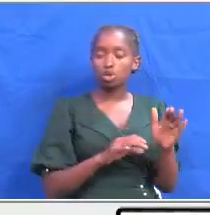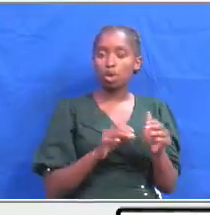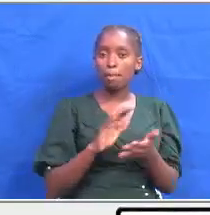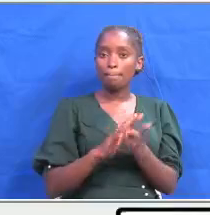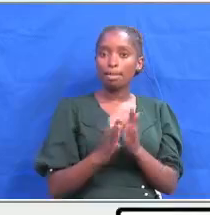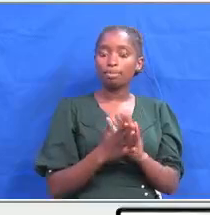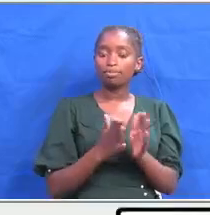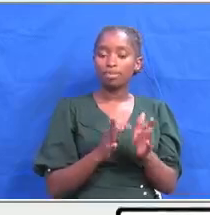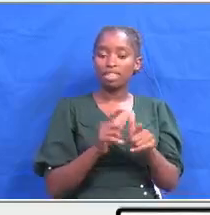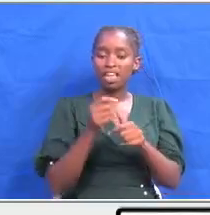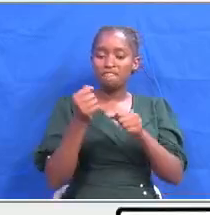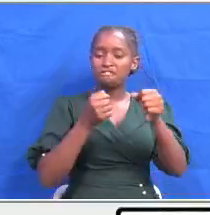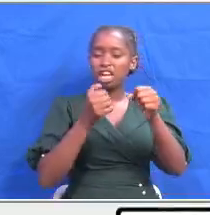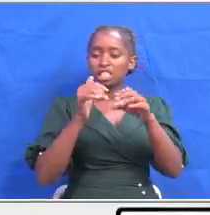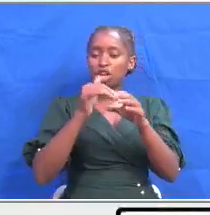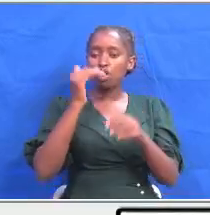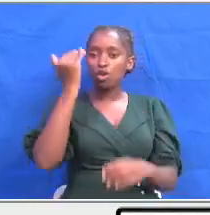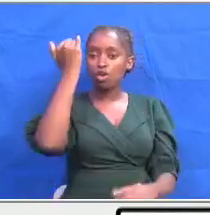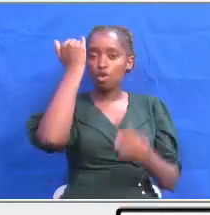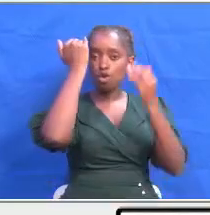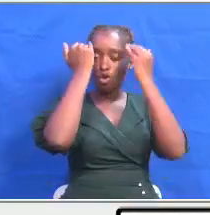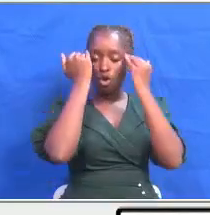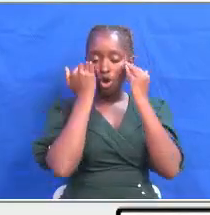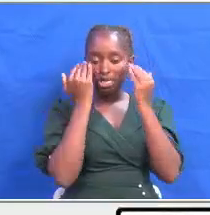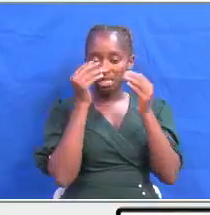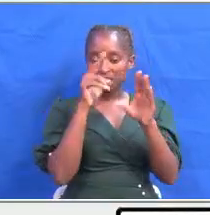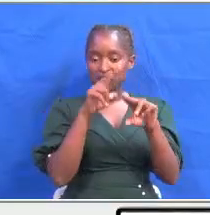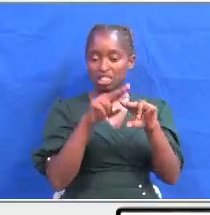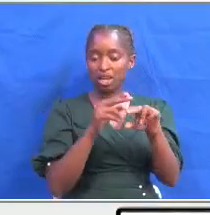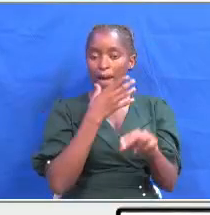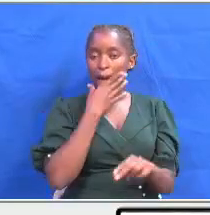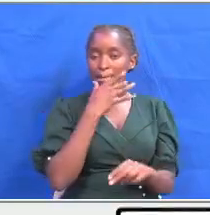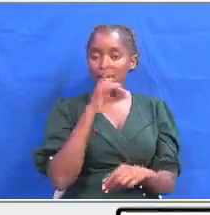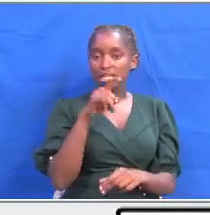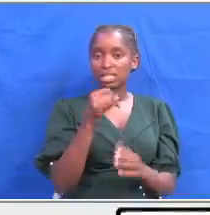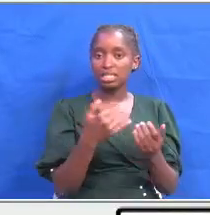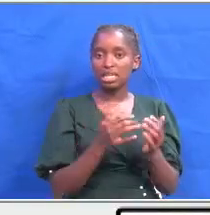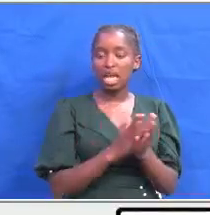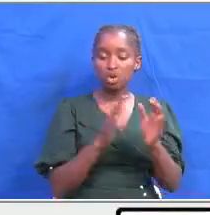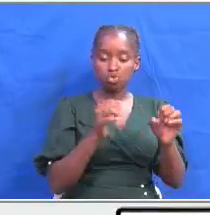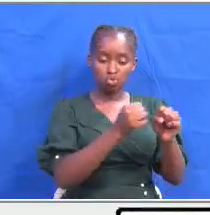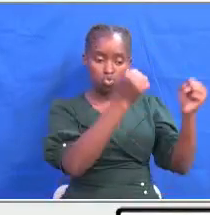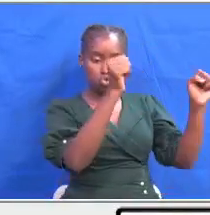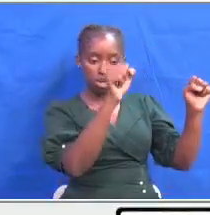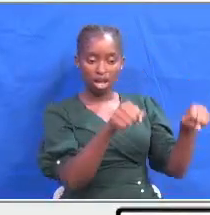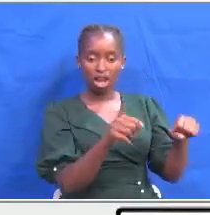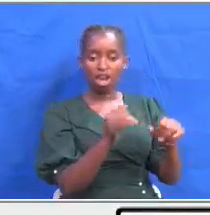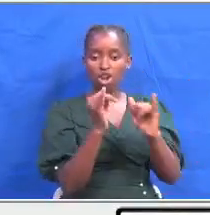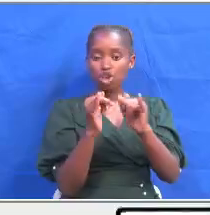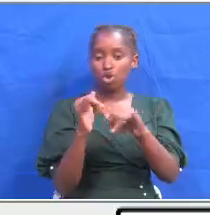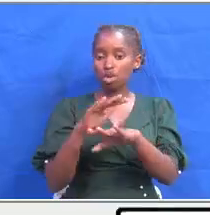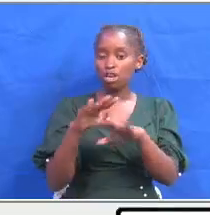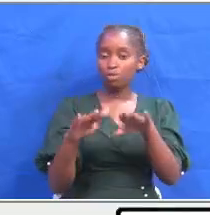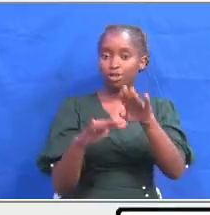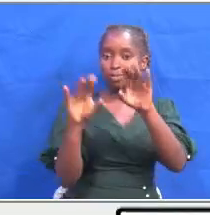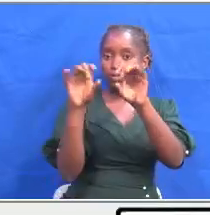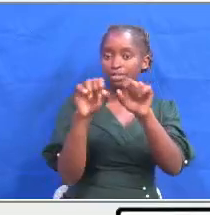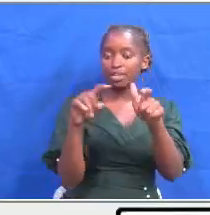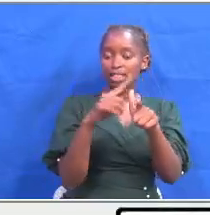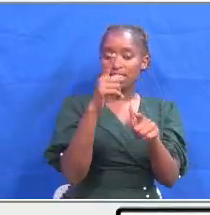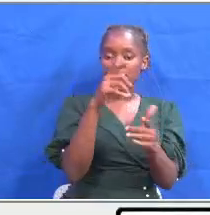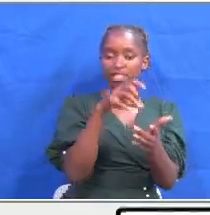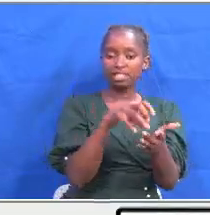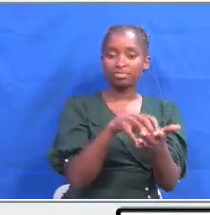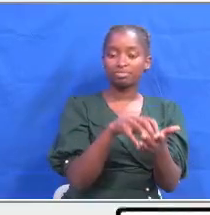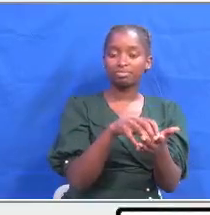court. We have the chairman has to, you know, gazette the new DP, and that chairman is not